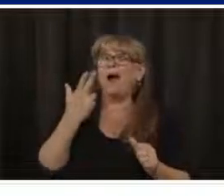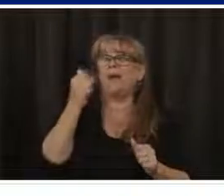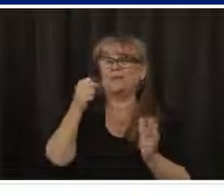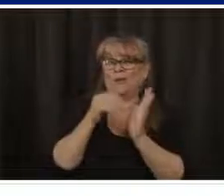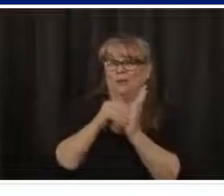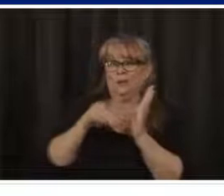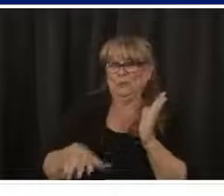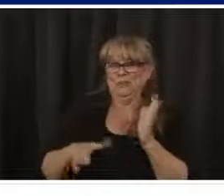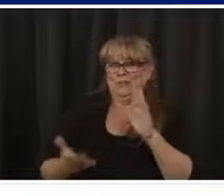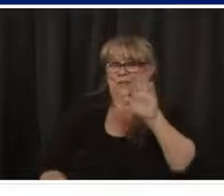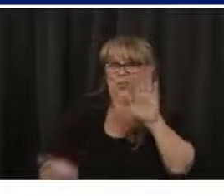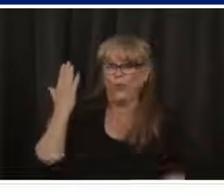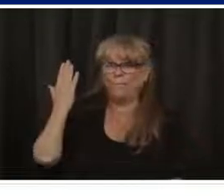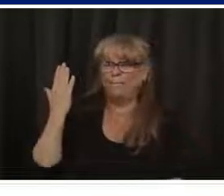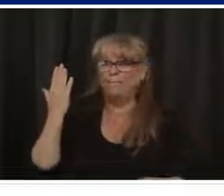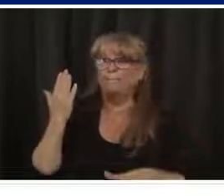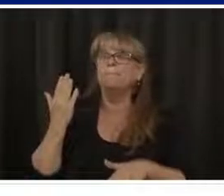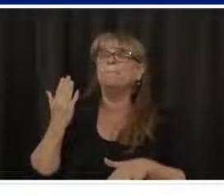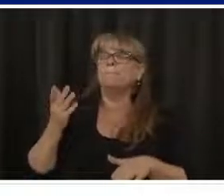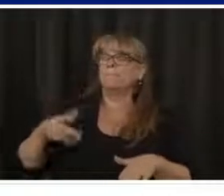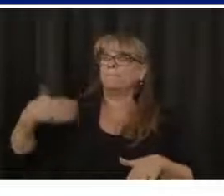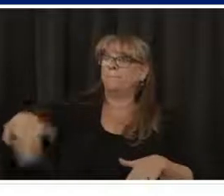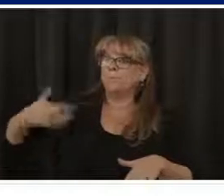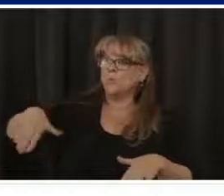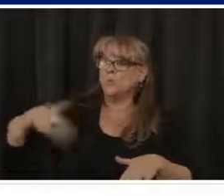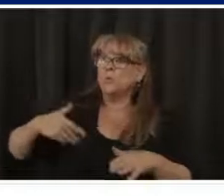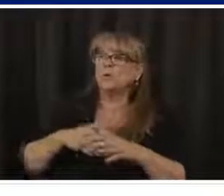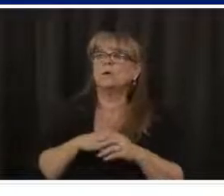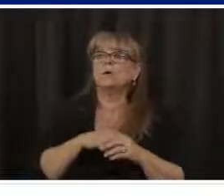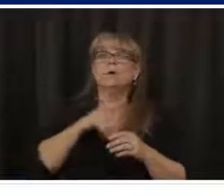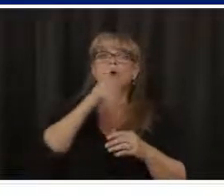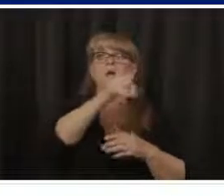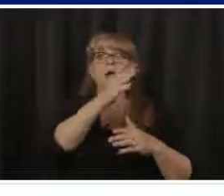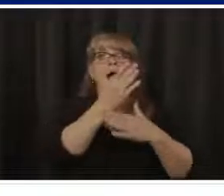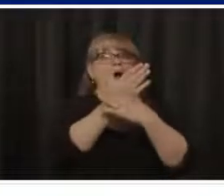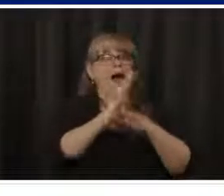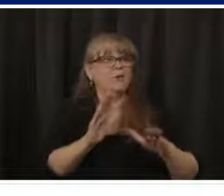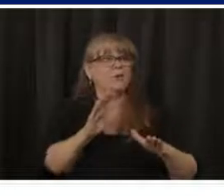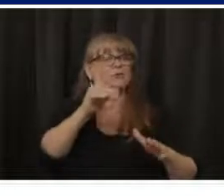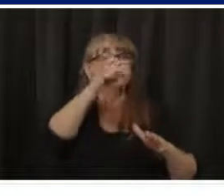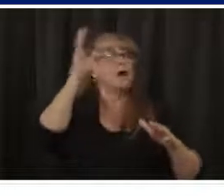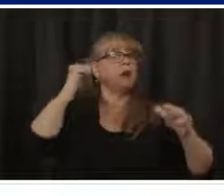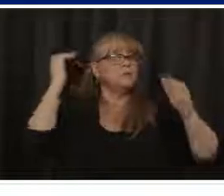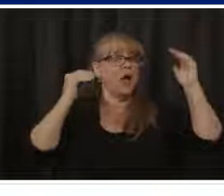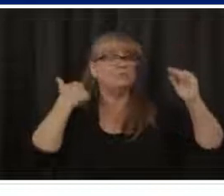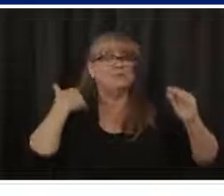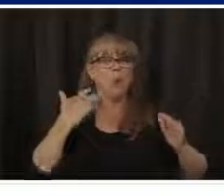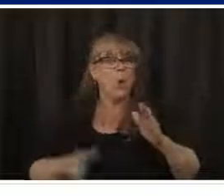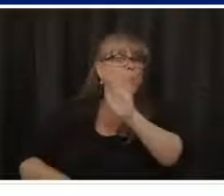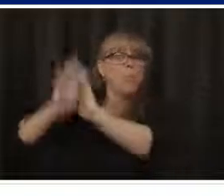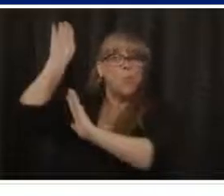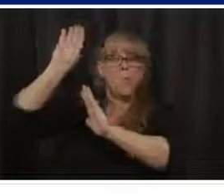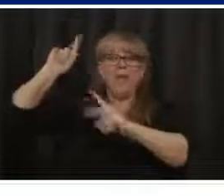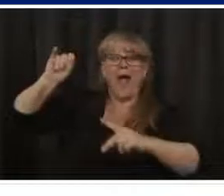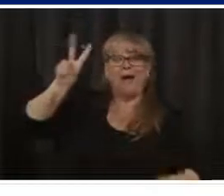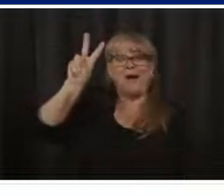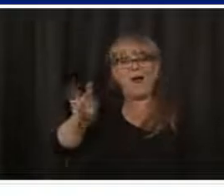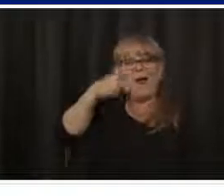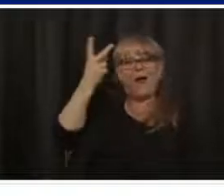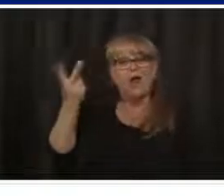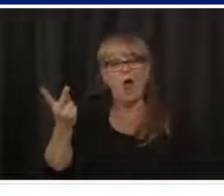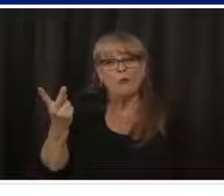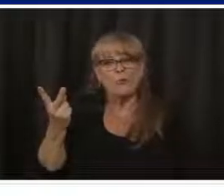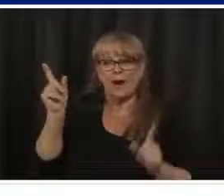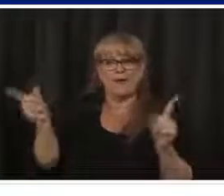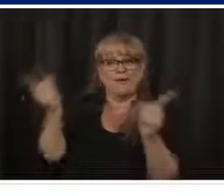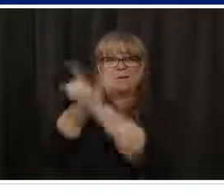much higher than what we're seeing on average for adults in the state, and that the increase we're seeing is pretty steep at this point. We're